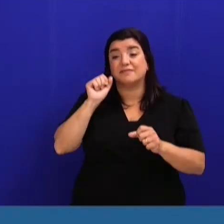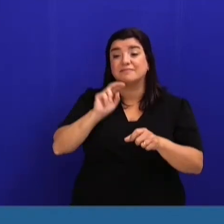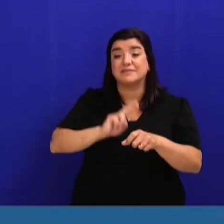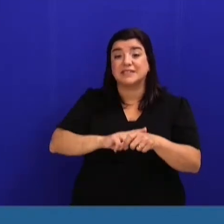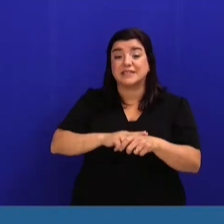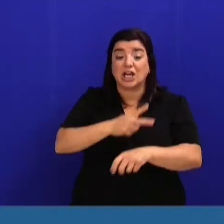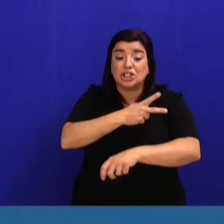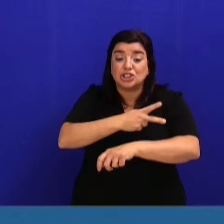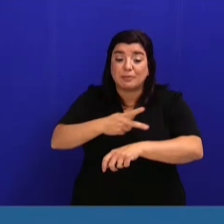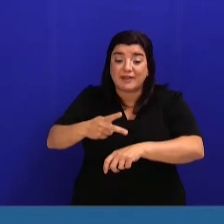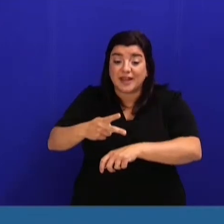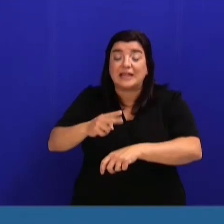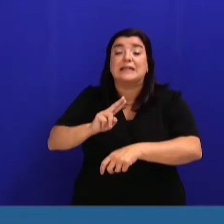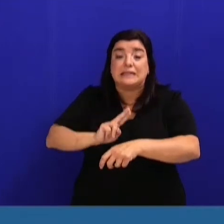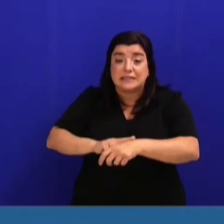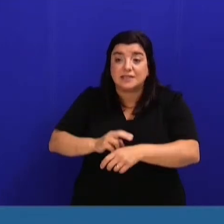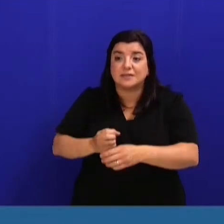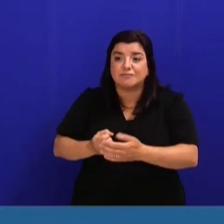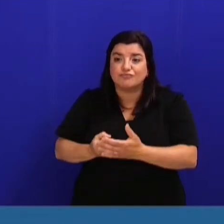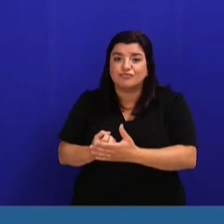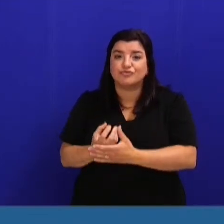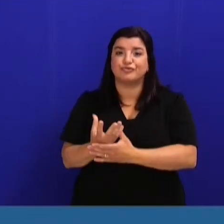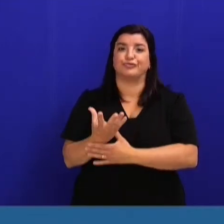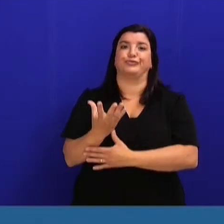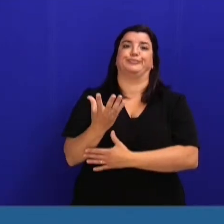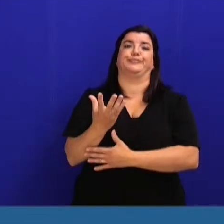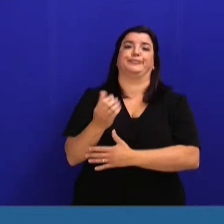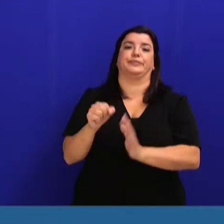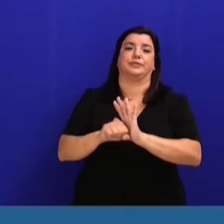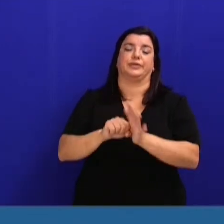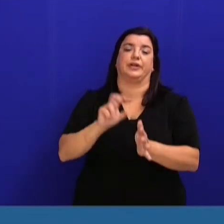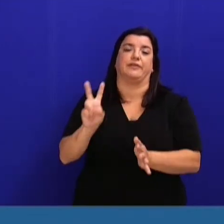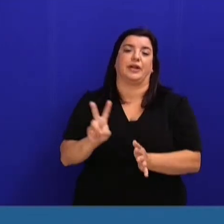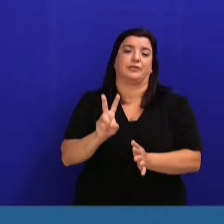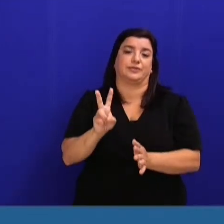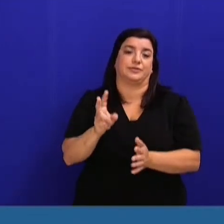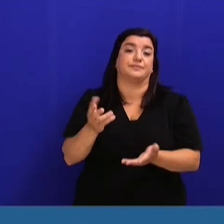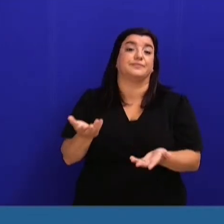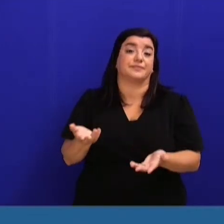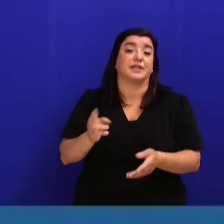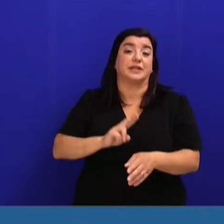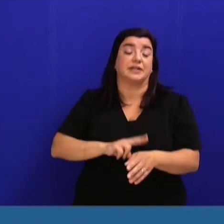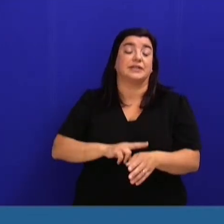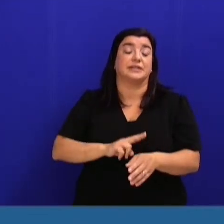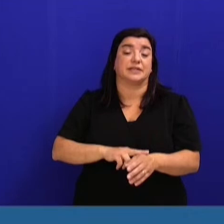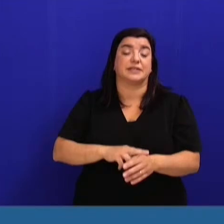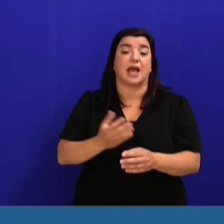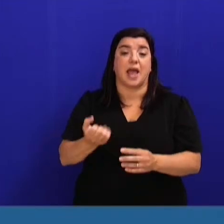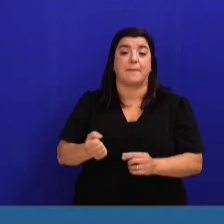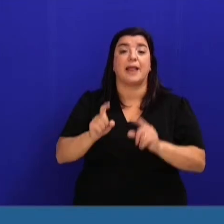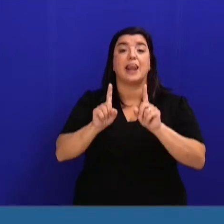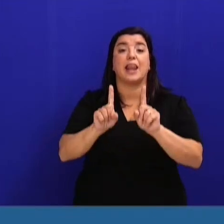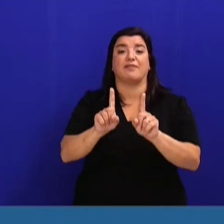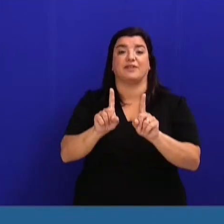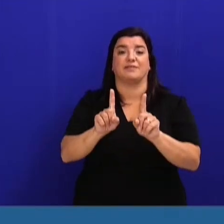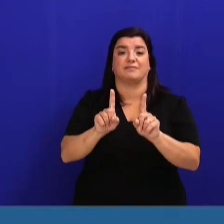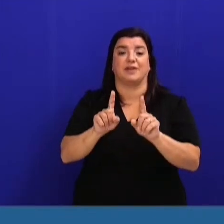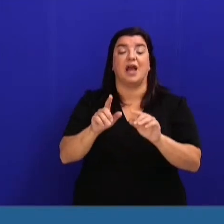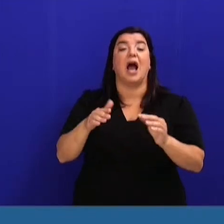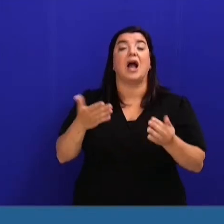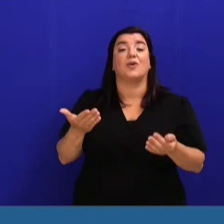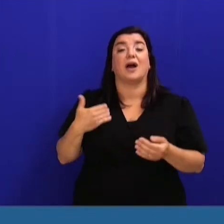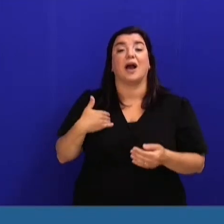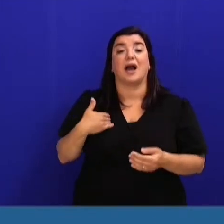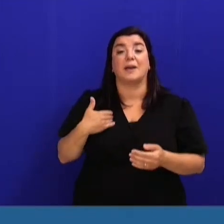każijiet li jinsertaw jiżviluppaw is-sintomi waqt li huma qegħdin hawnhekk, infatti kellna 11 il-każ. U għalhekk li aħna dejjem nappellaw li